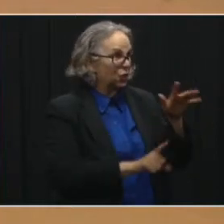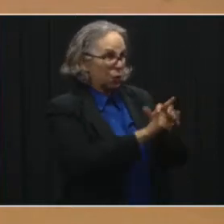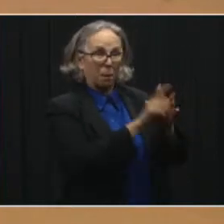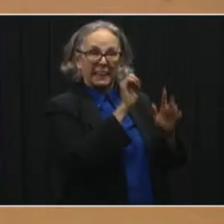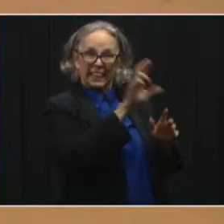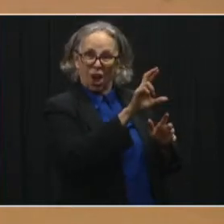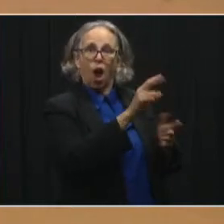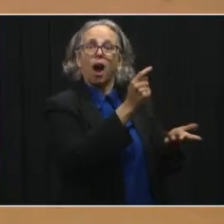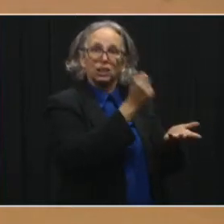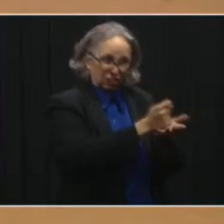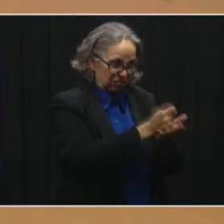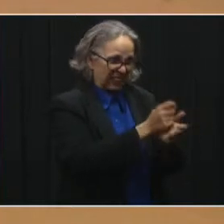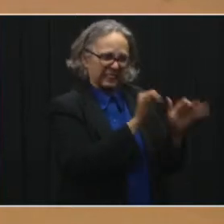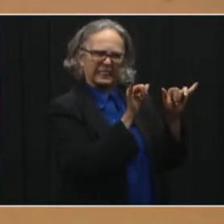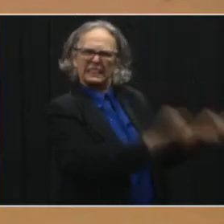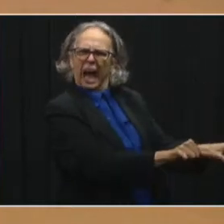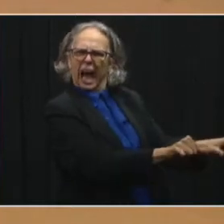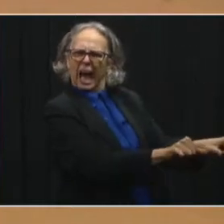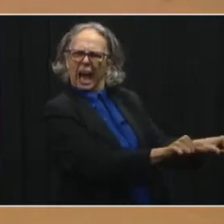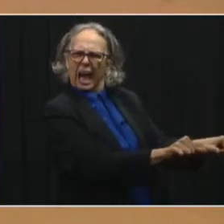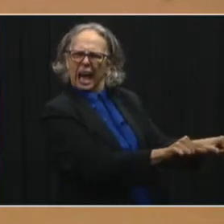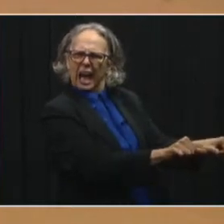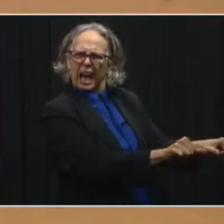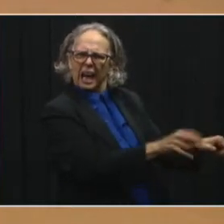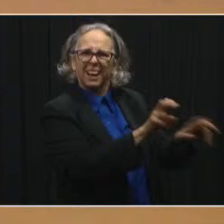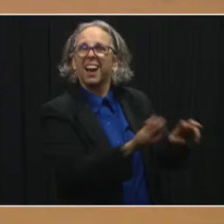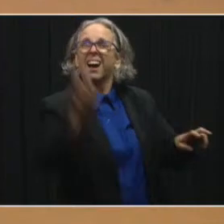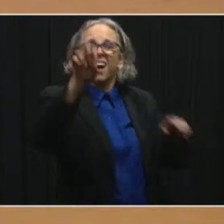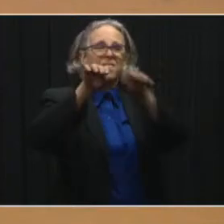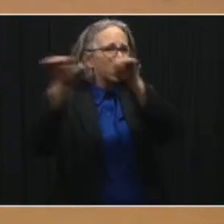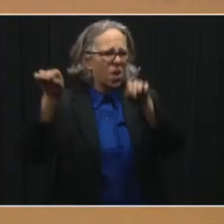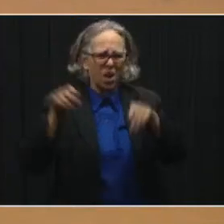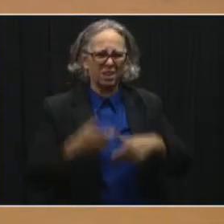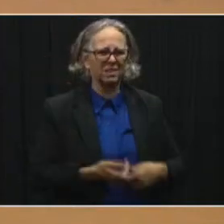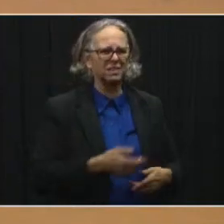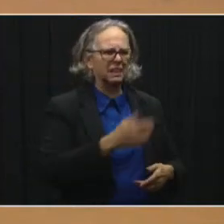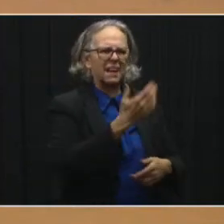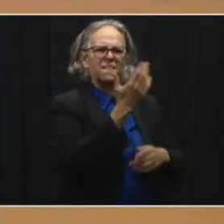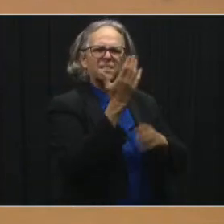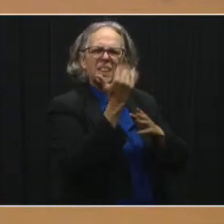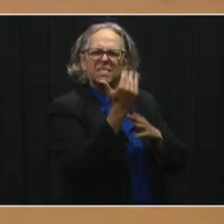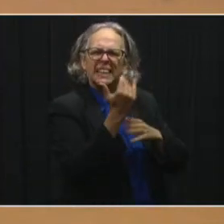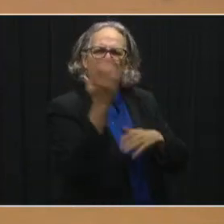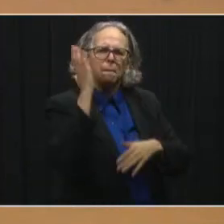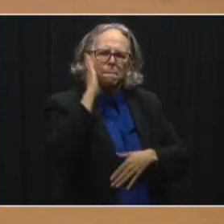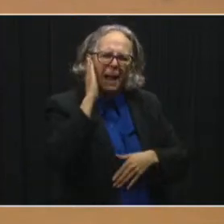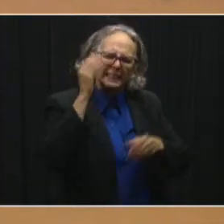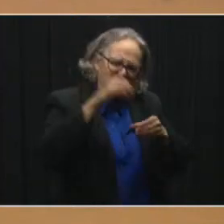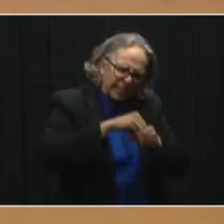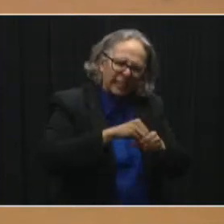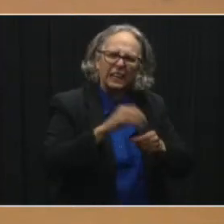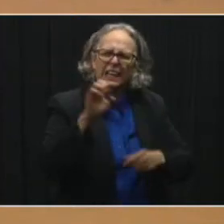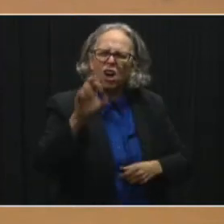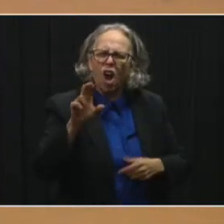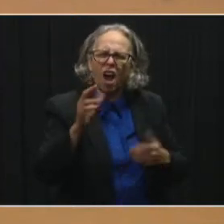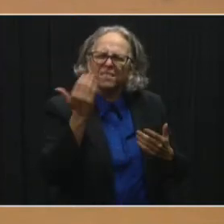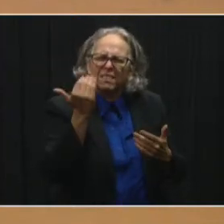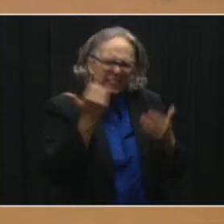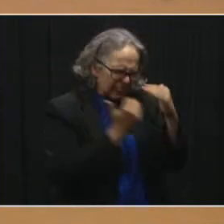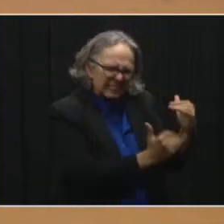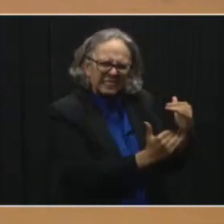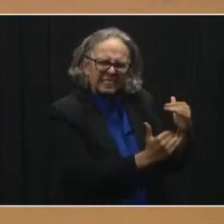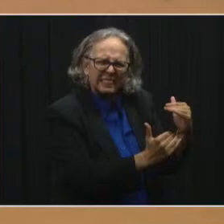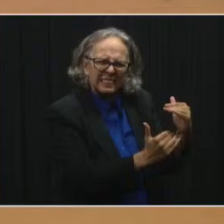emergency department, and we only have a 15-bed emergency department. So if we start boarding patients and start using